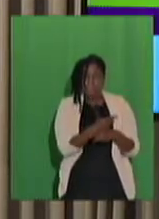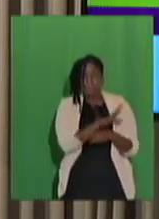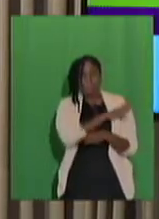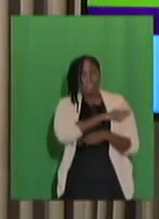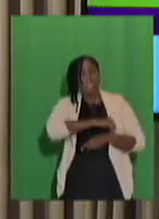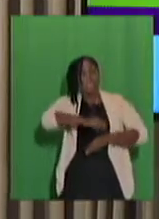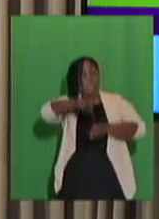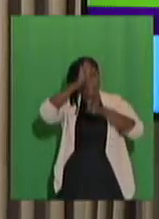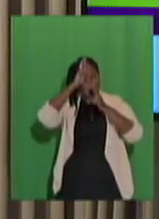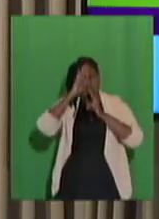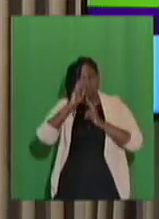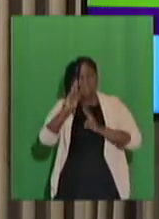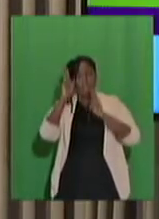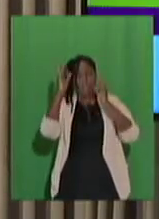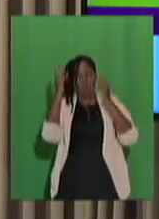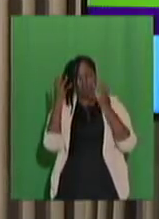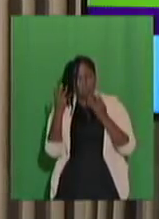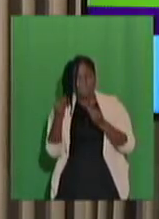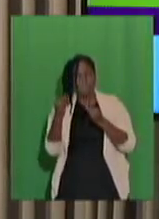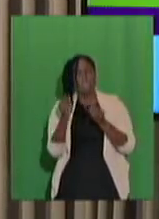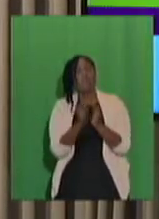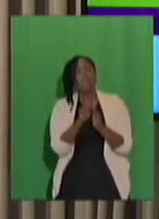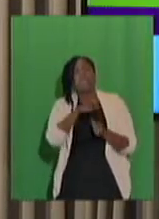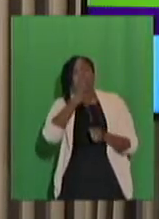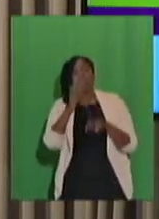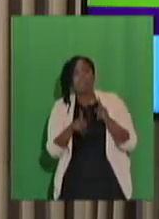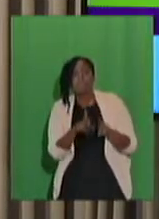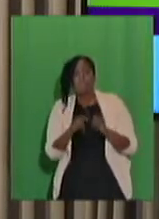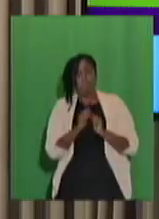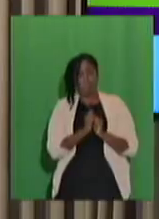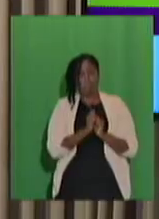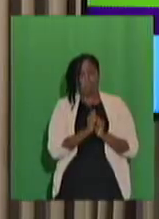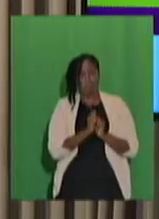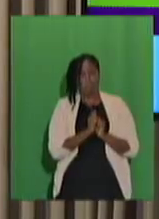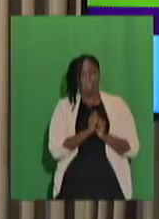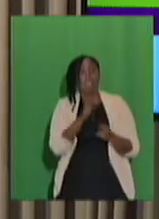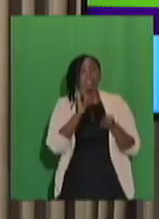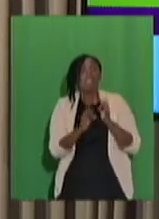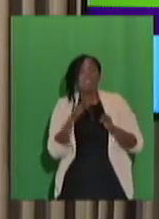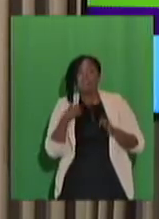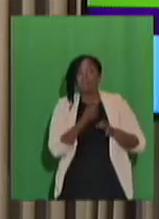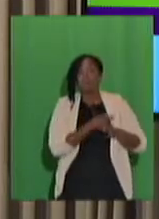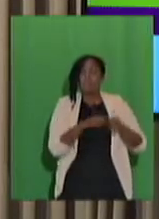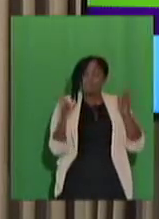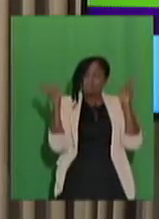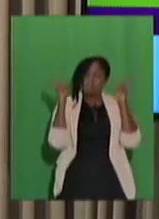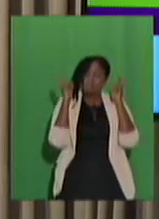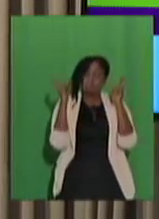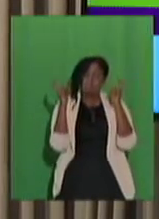independence. If we adhere to those watchwords, and